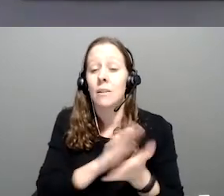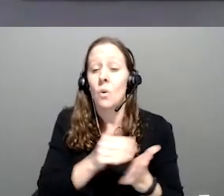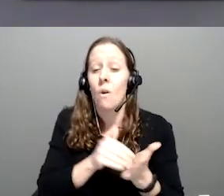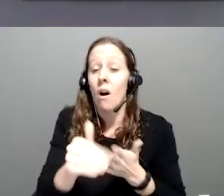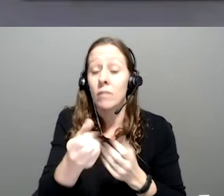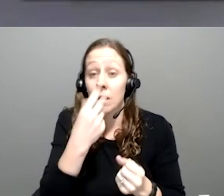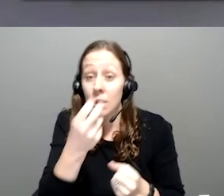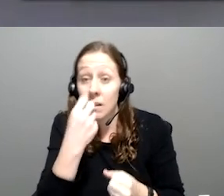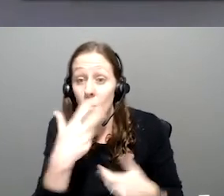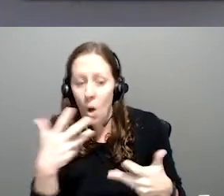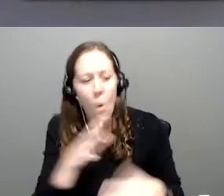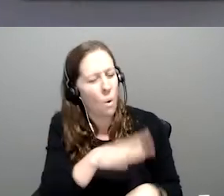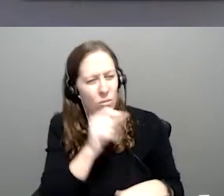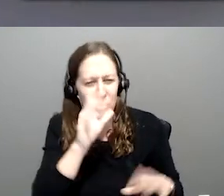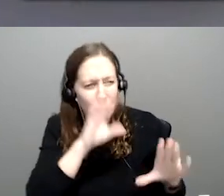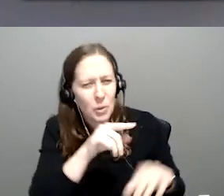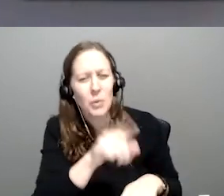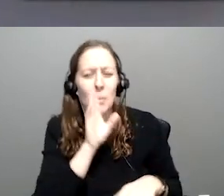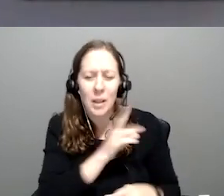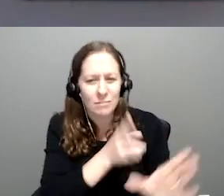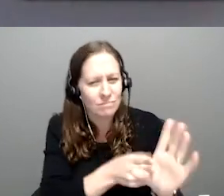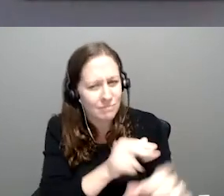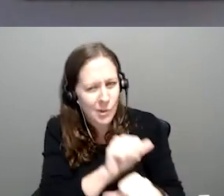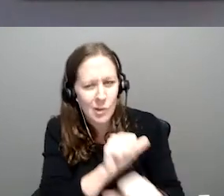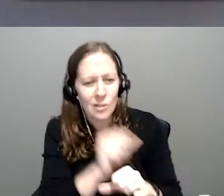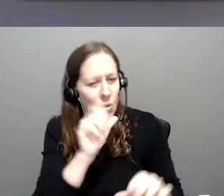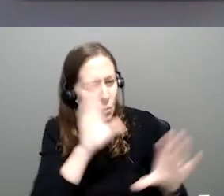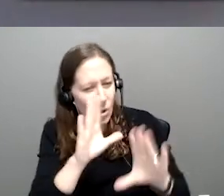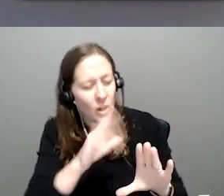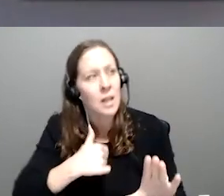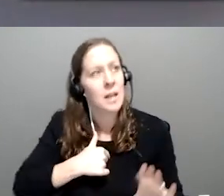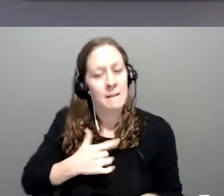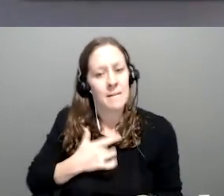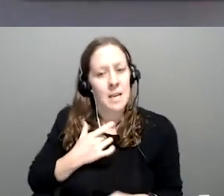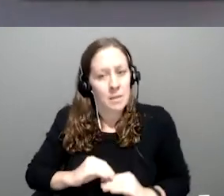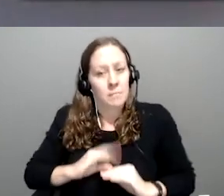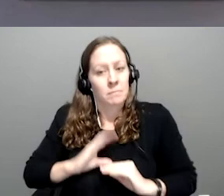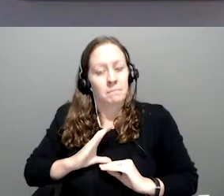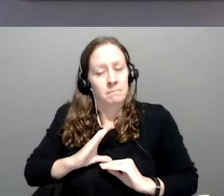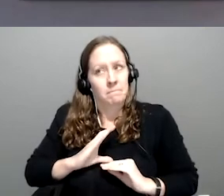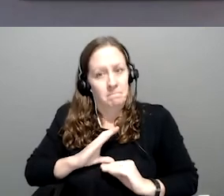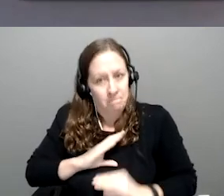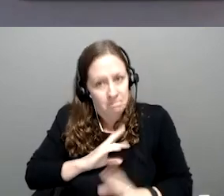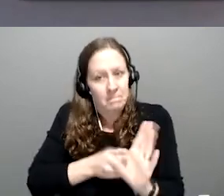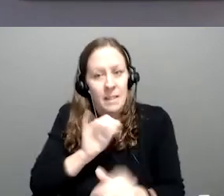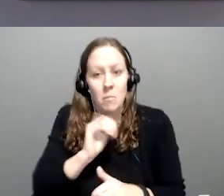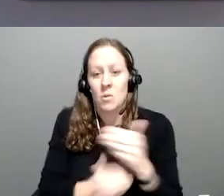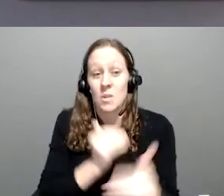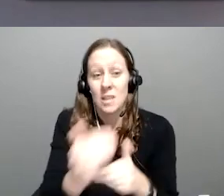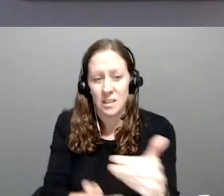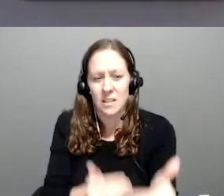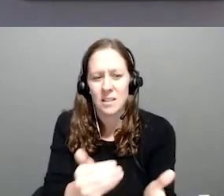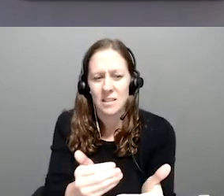So that's a good thing. That's a really good thing. And that makes me feel a lot more confident walking into this process, that there are